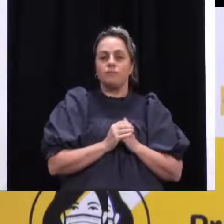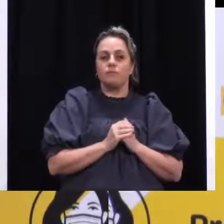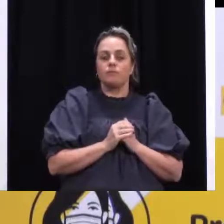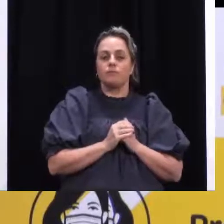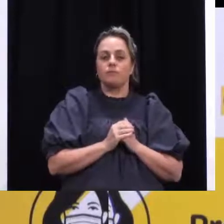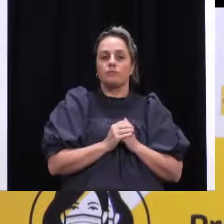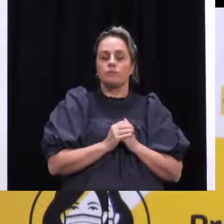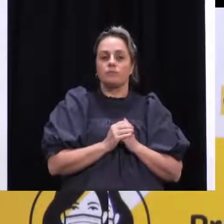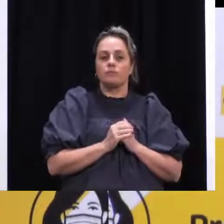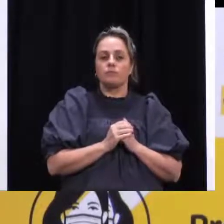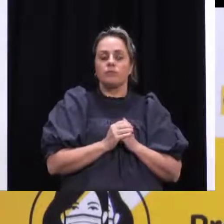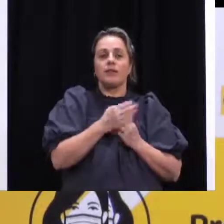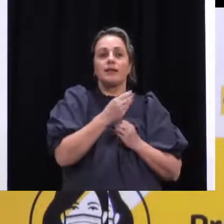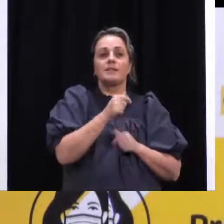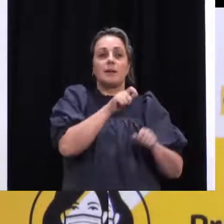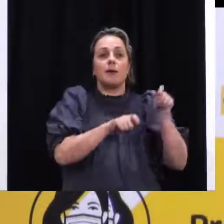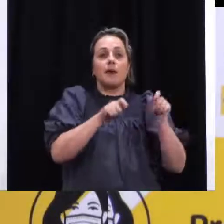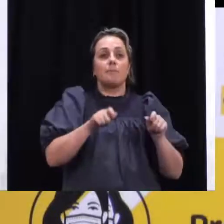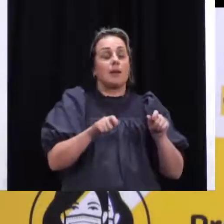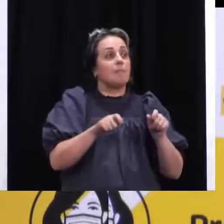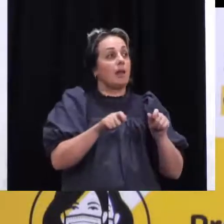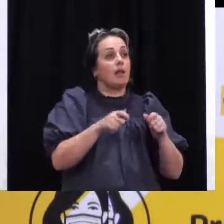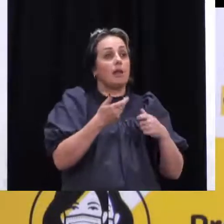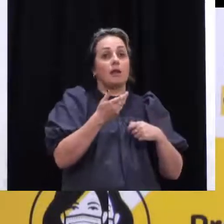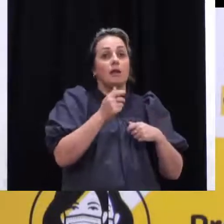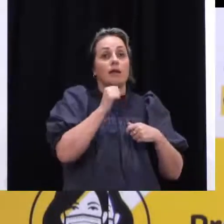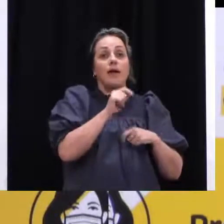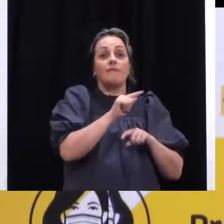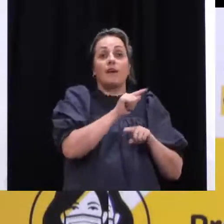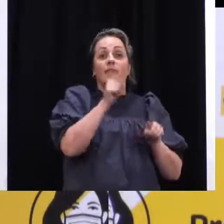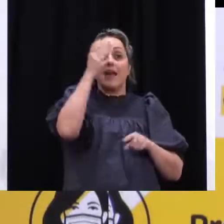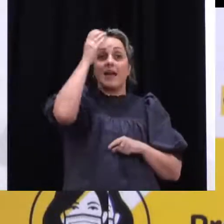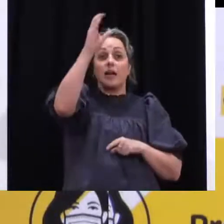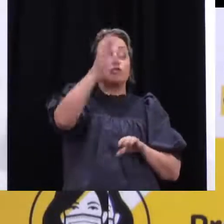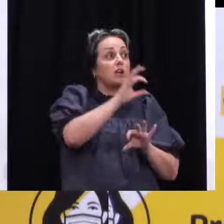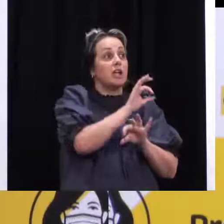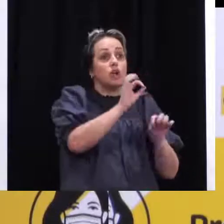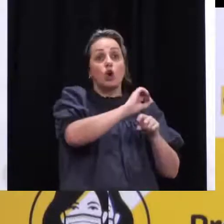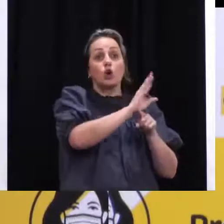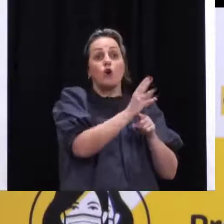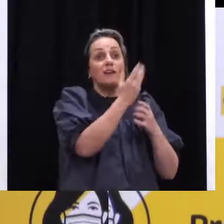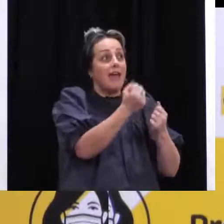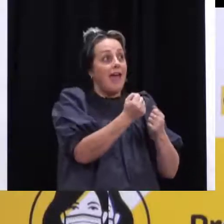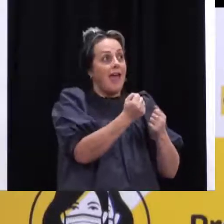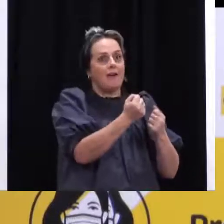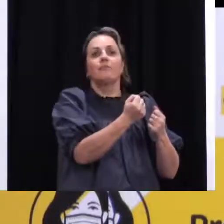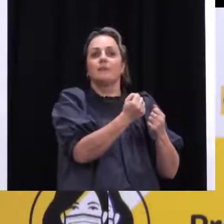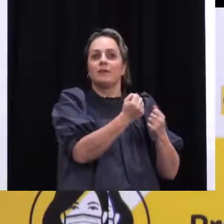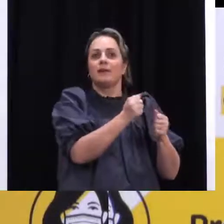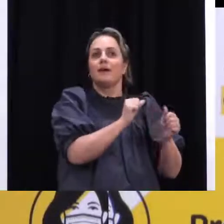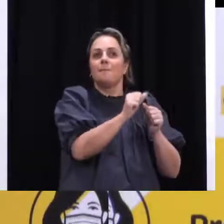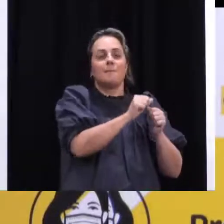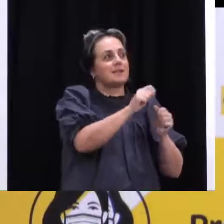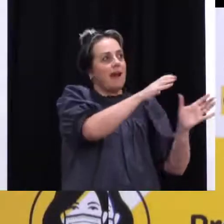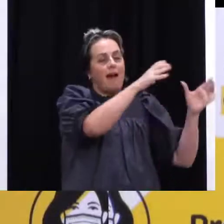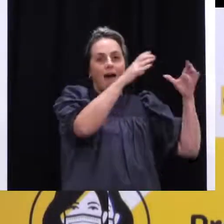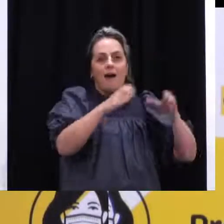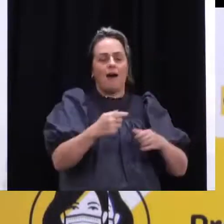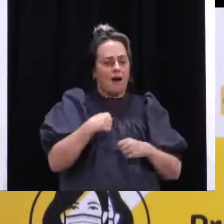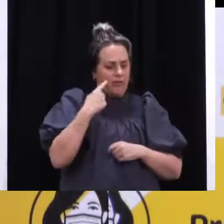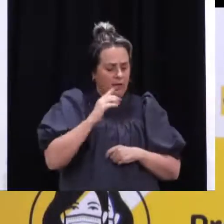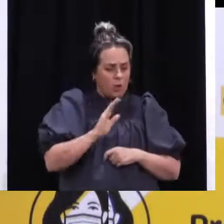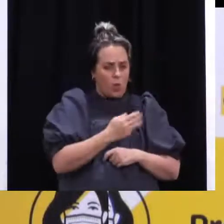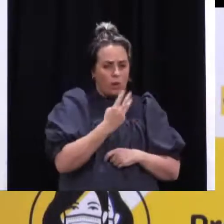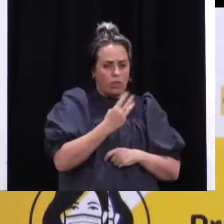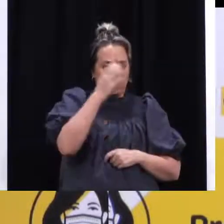workers who are coming from countries where there is no COVID-19 currently in their community, and in the case, I think, of all 3 of those countries has